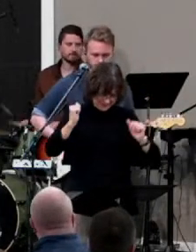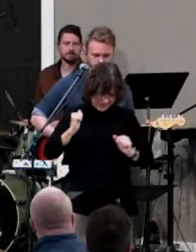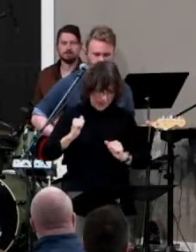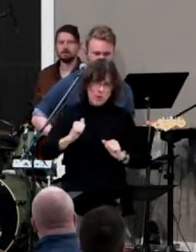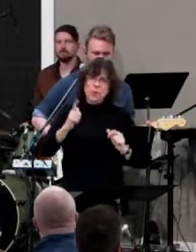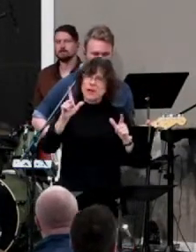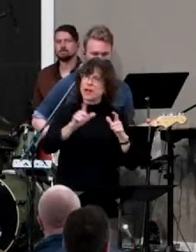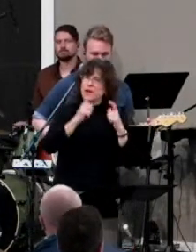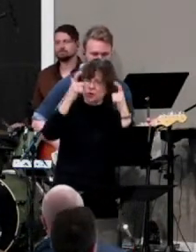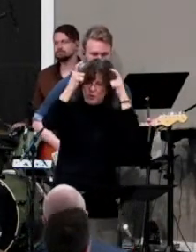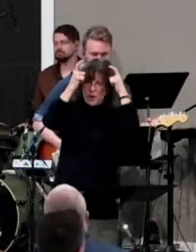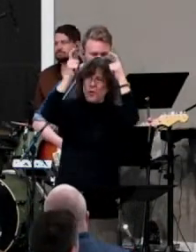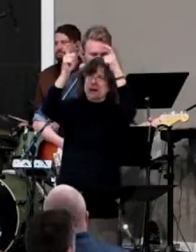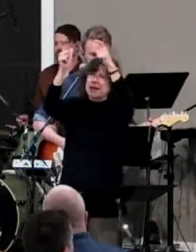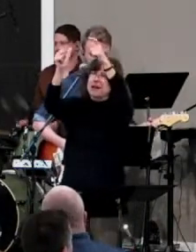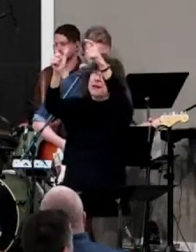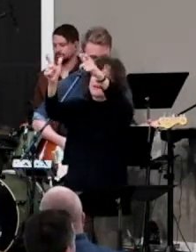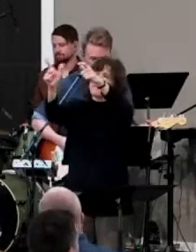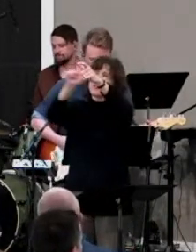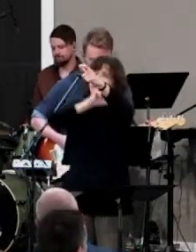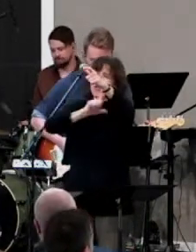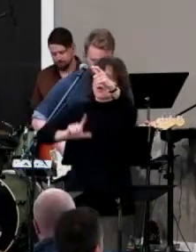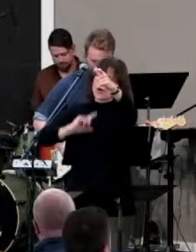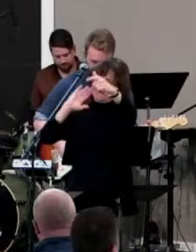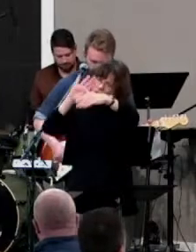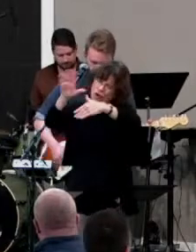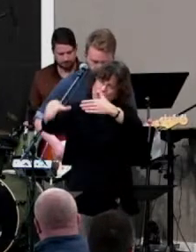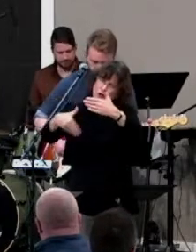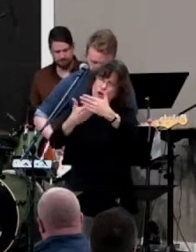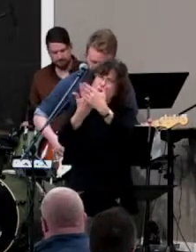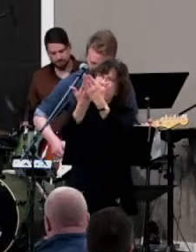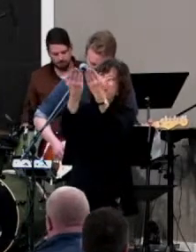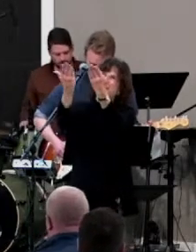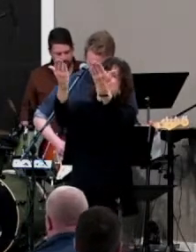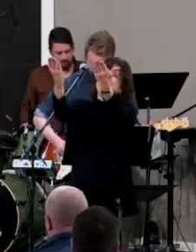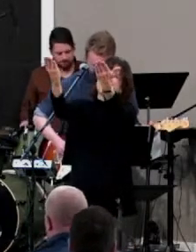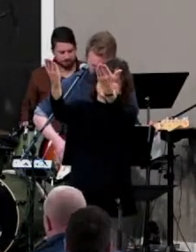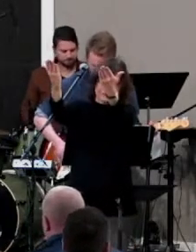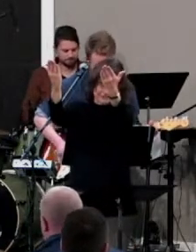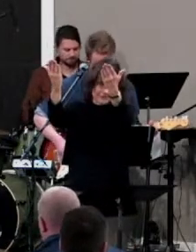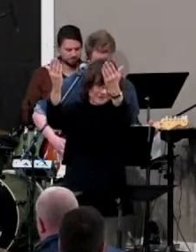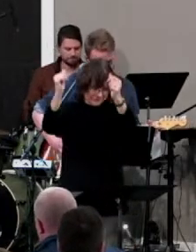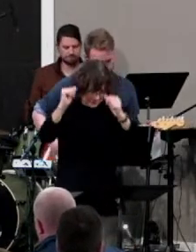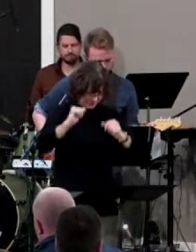we crown Him Lord of all.